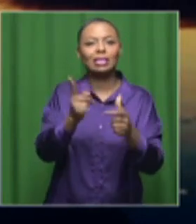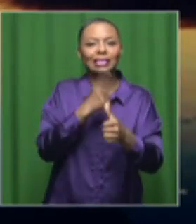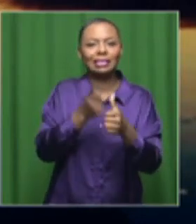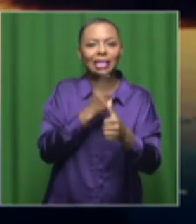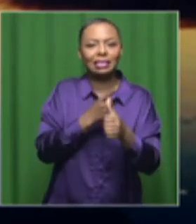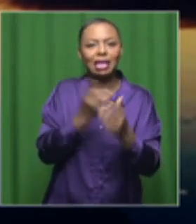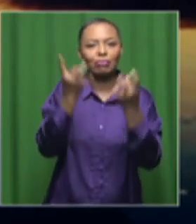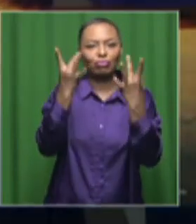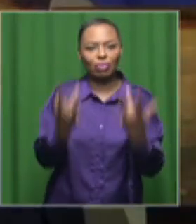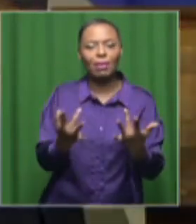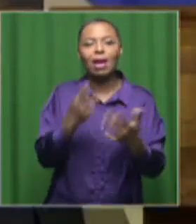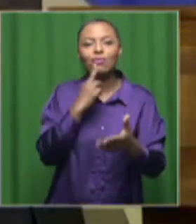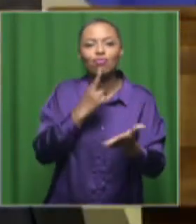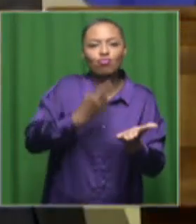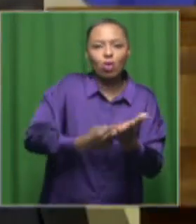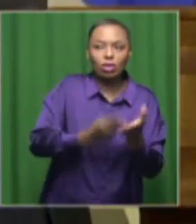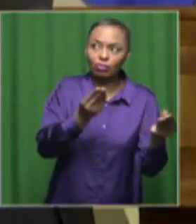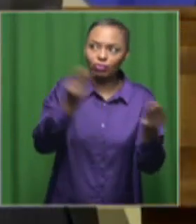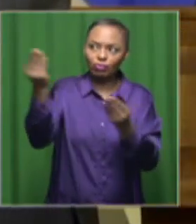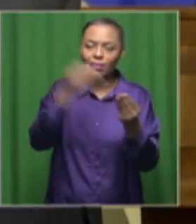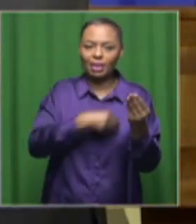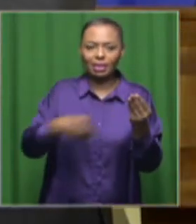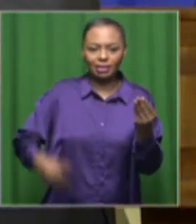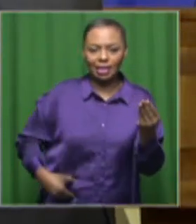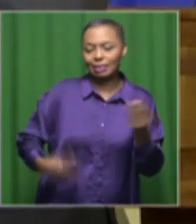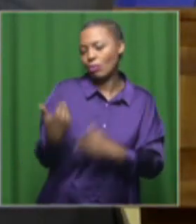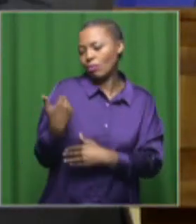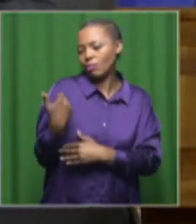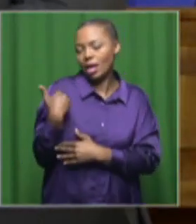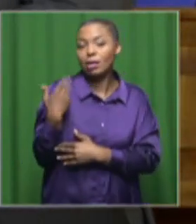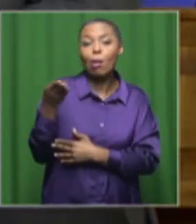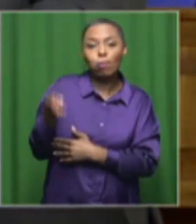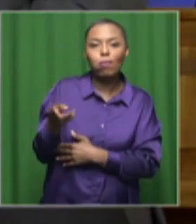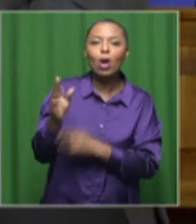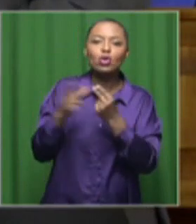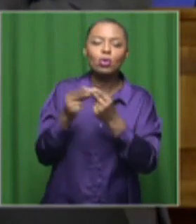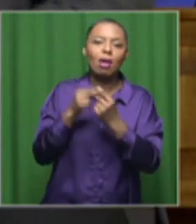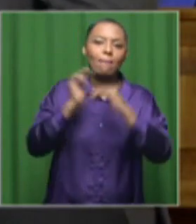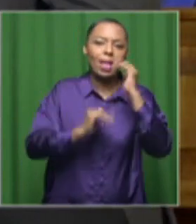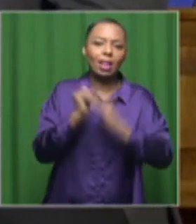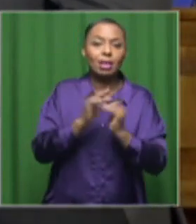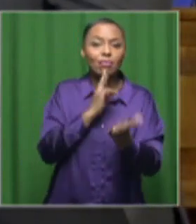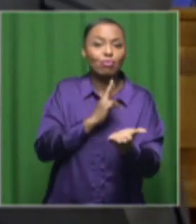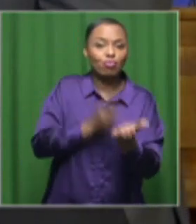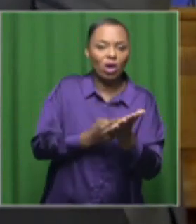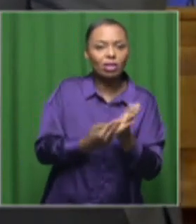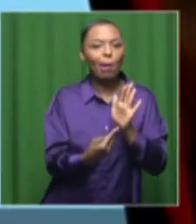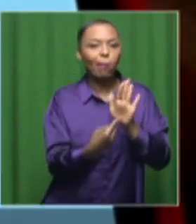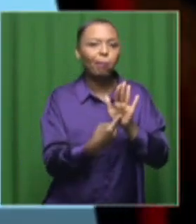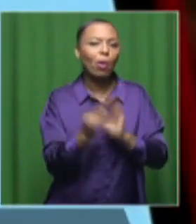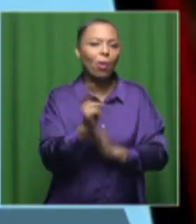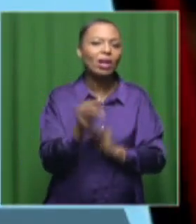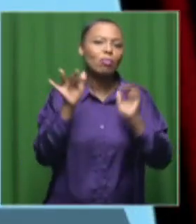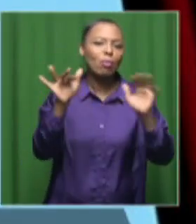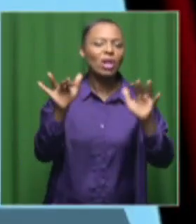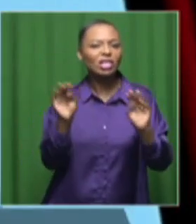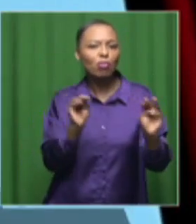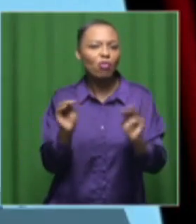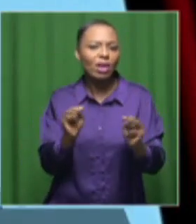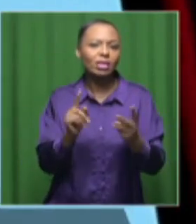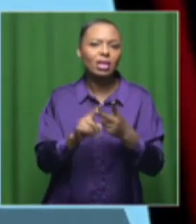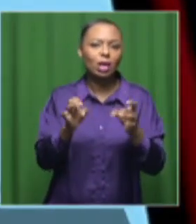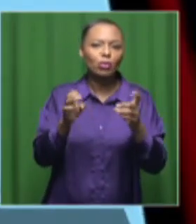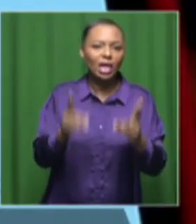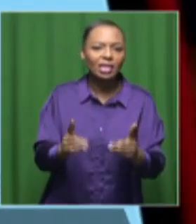Report to President Cyril Ramaphosa at the Union Buildings yesterday. The report covered areas such as population movement,